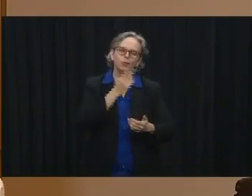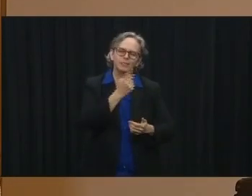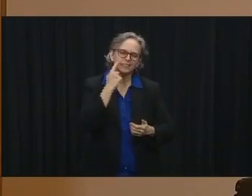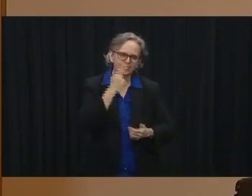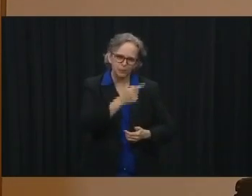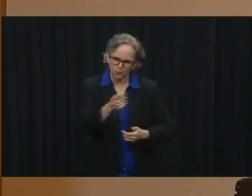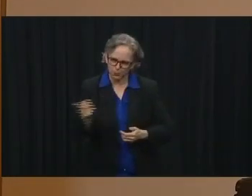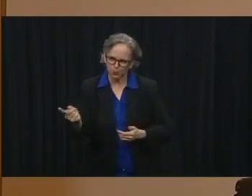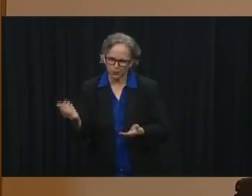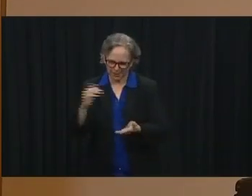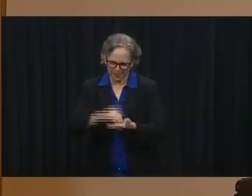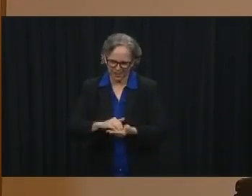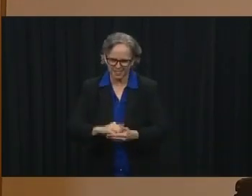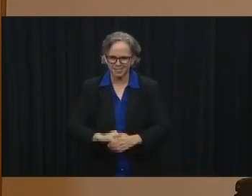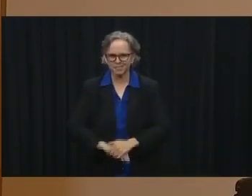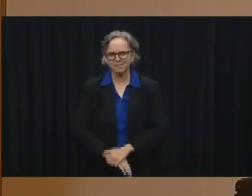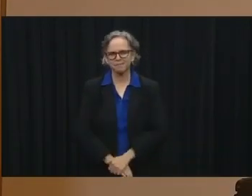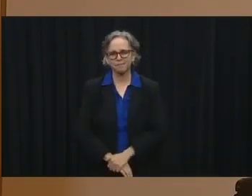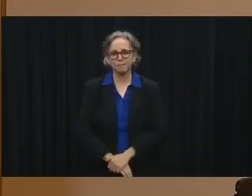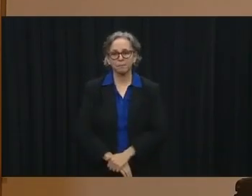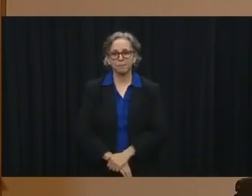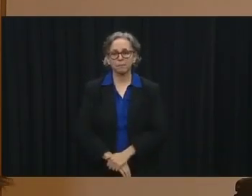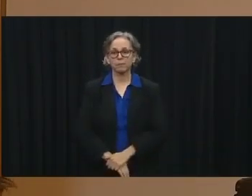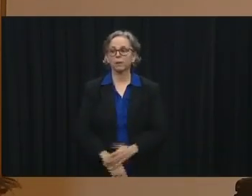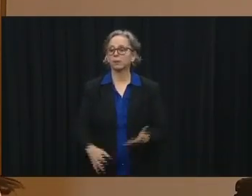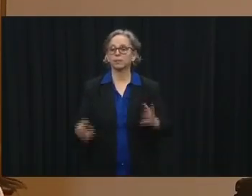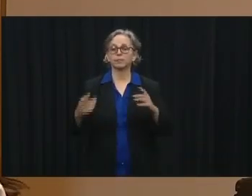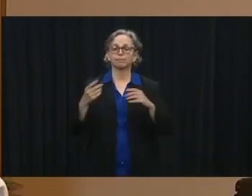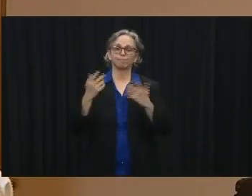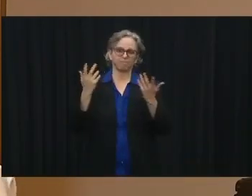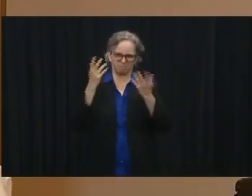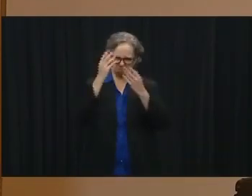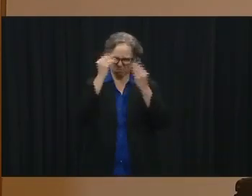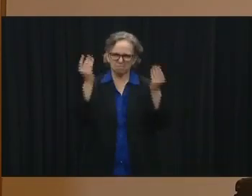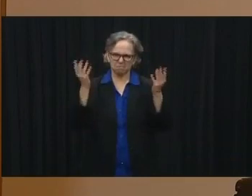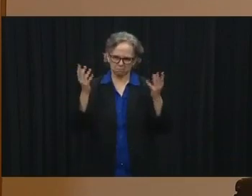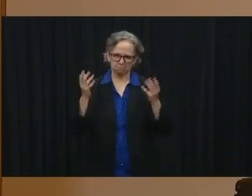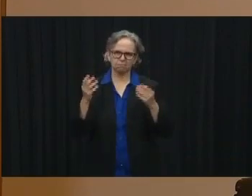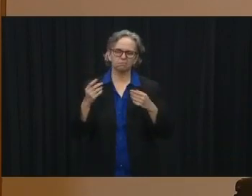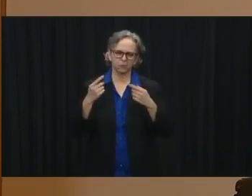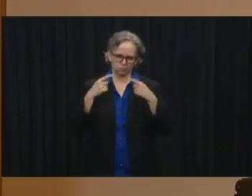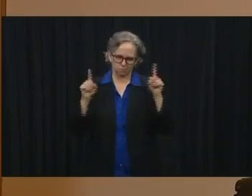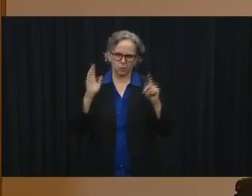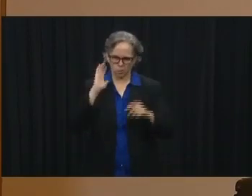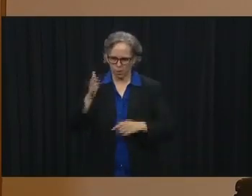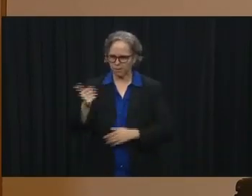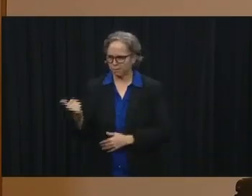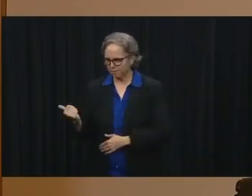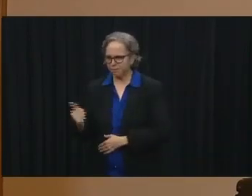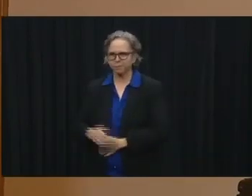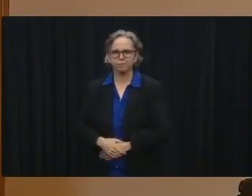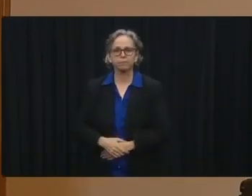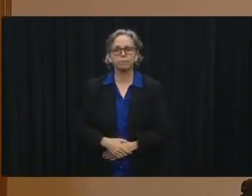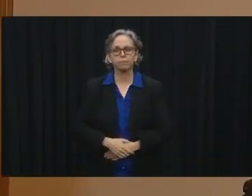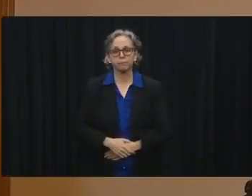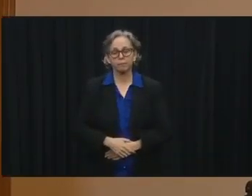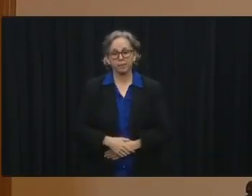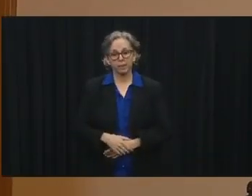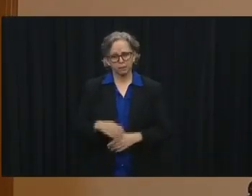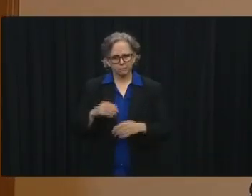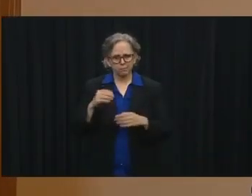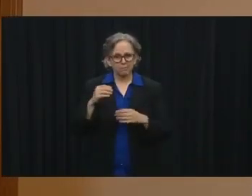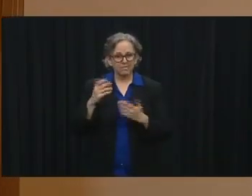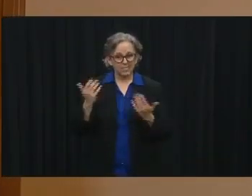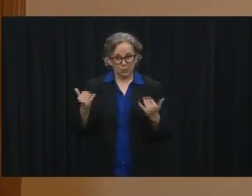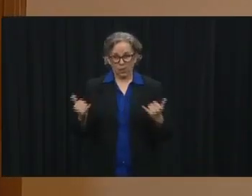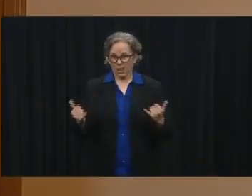of our data and announcements. First of all, I want to share with you today that we have created a